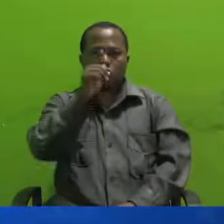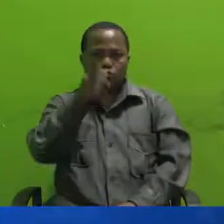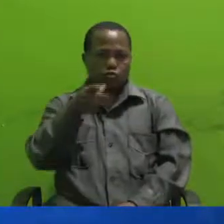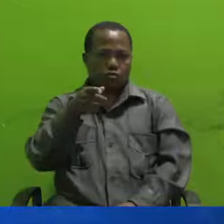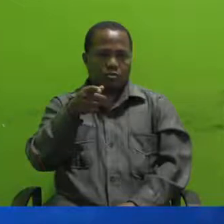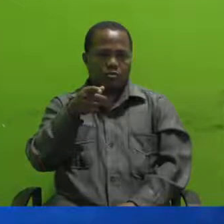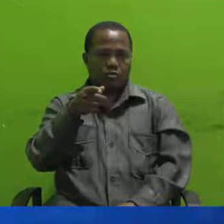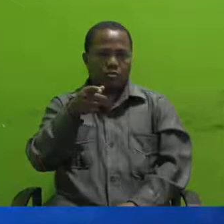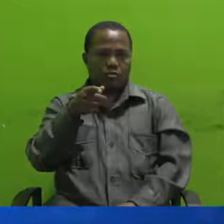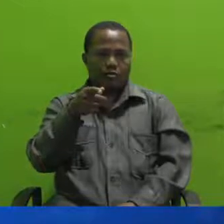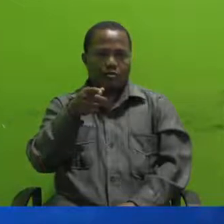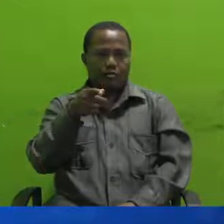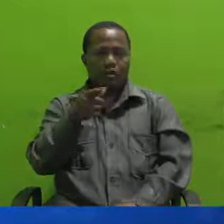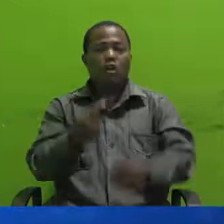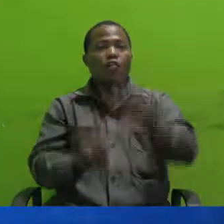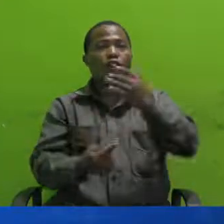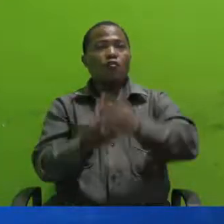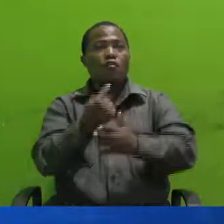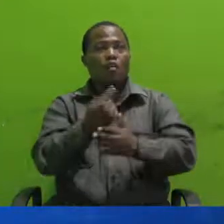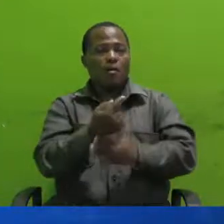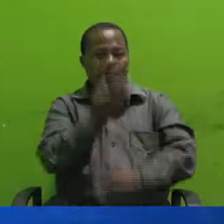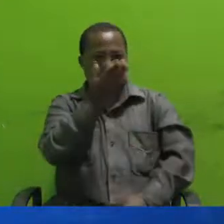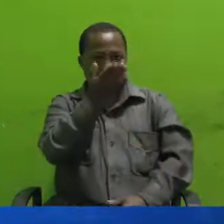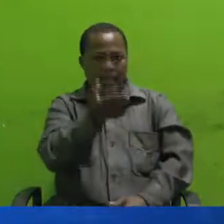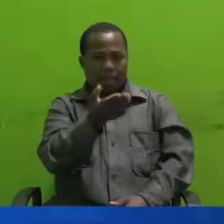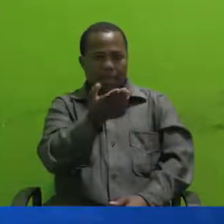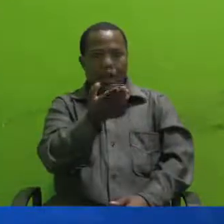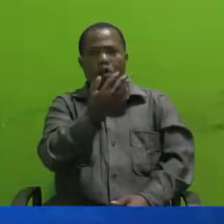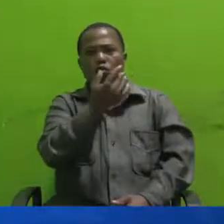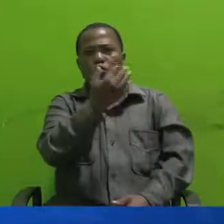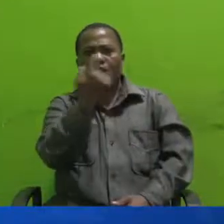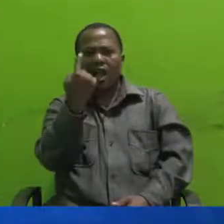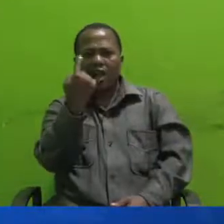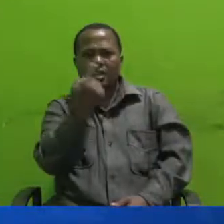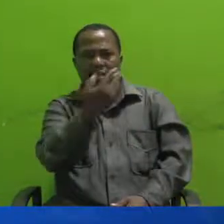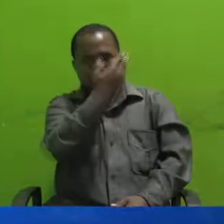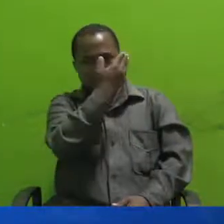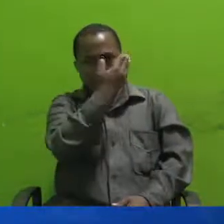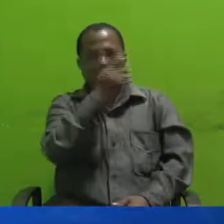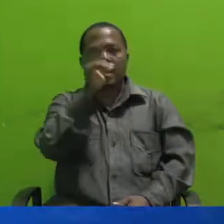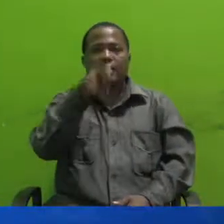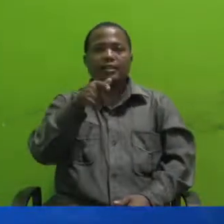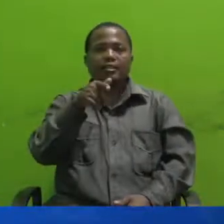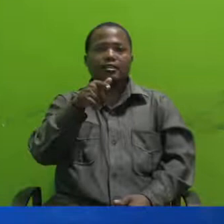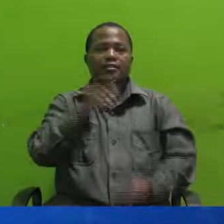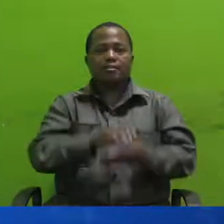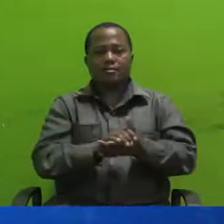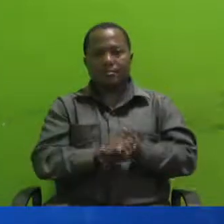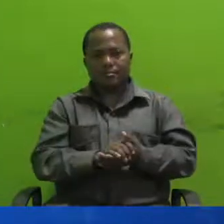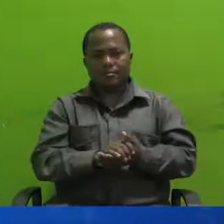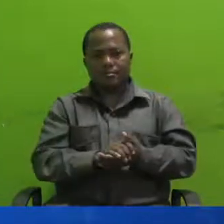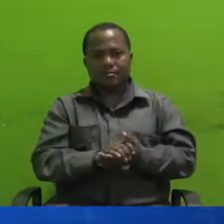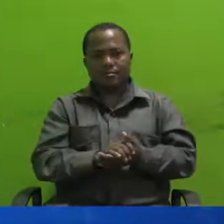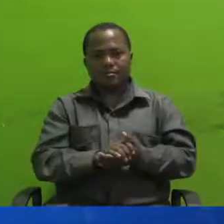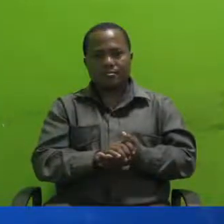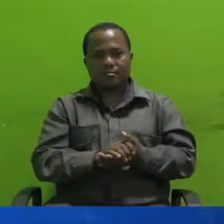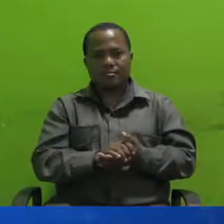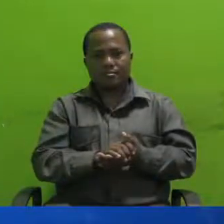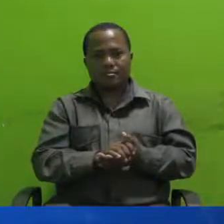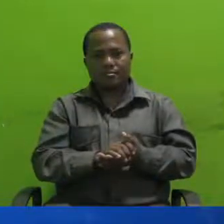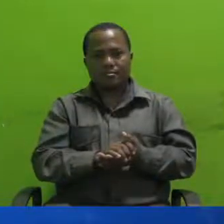So from here, number 1 here is already